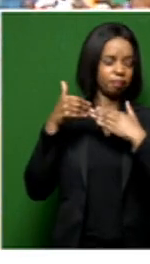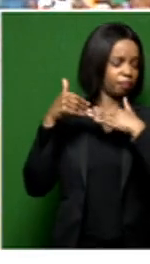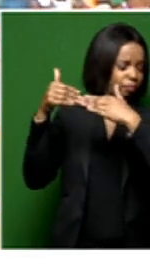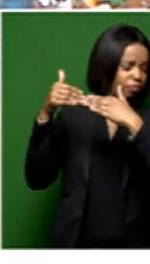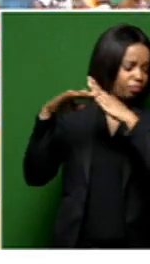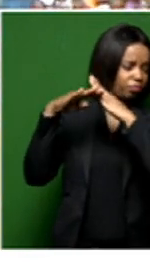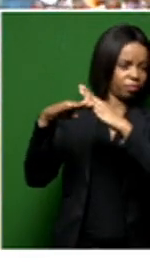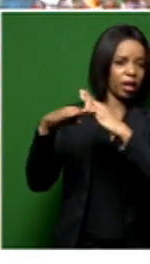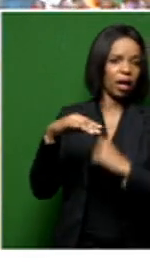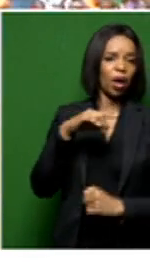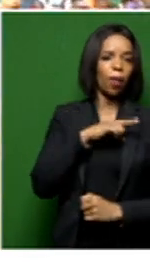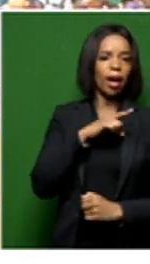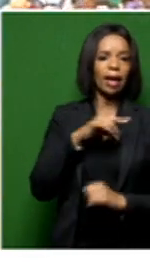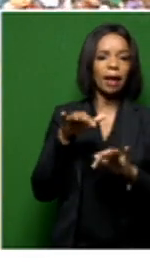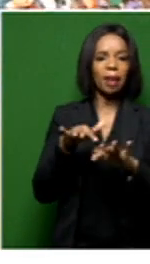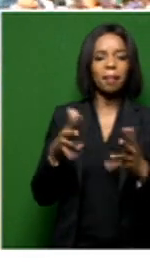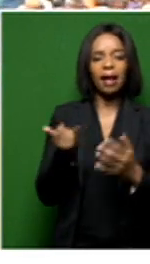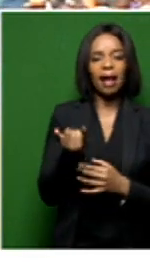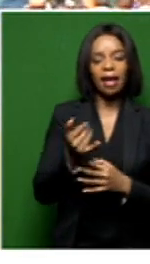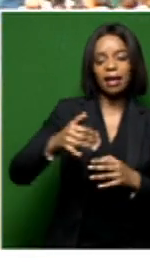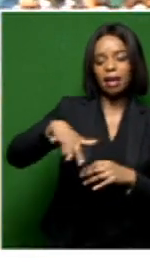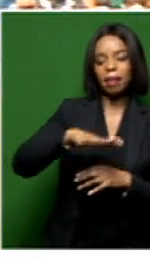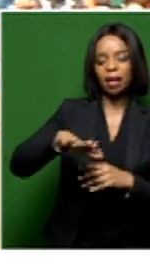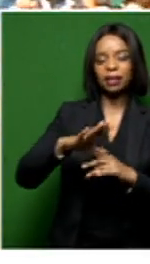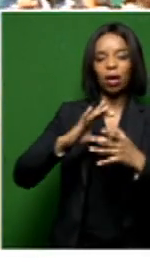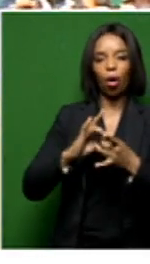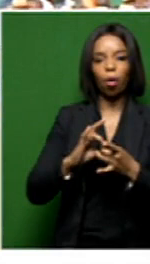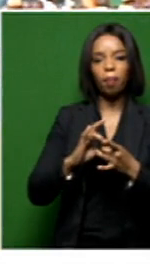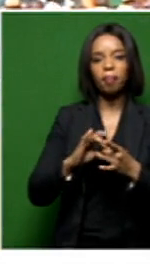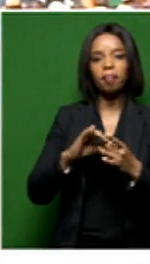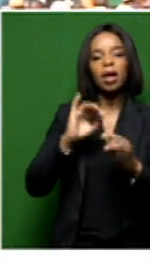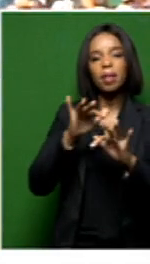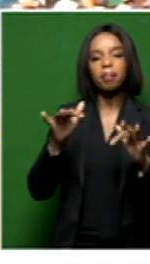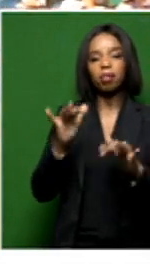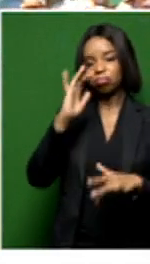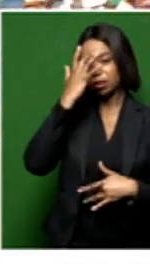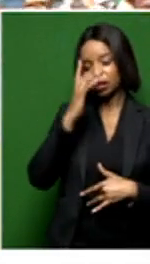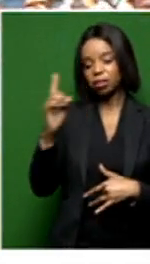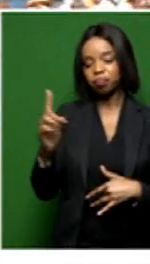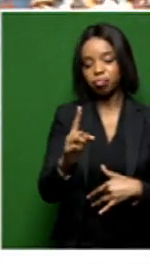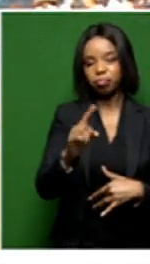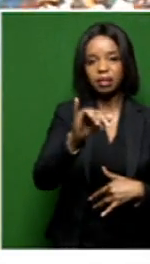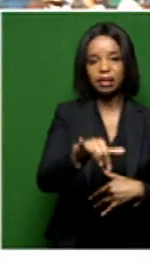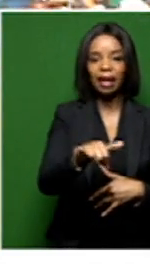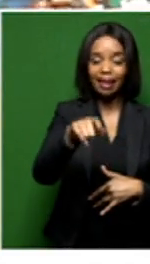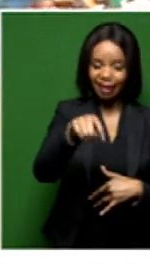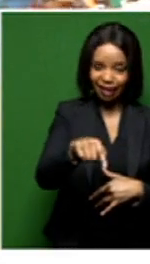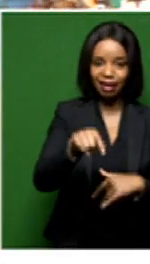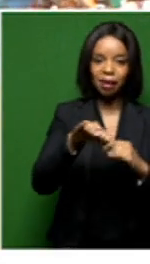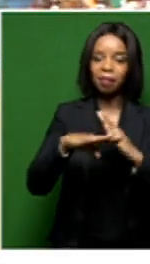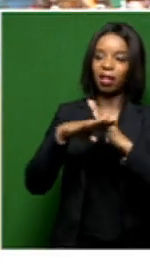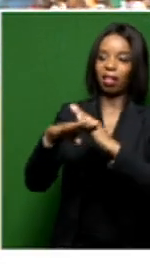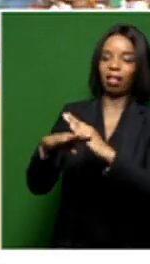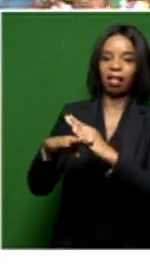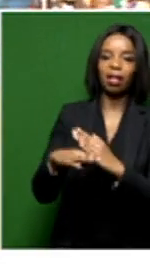care workers in fear of COVID-19. As I said, understandably so, this year we cannot divorce